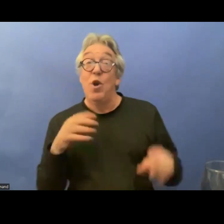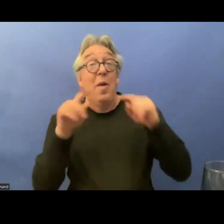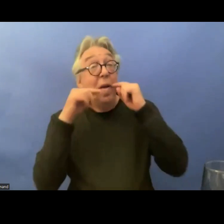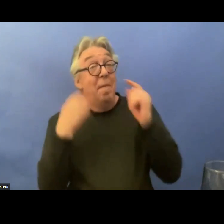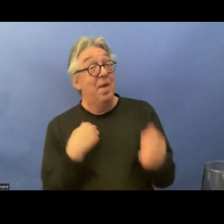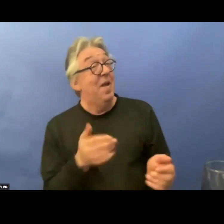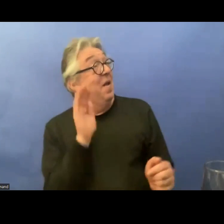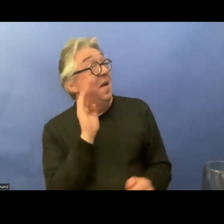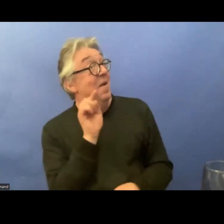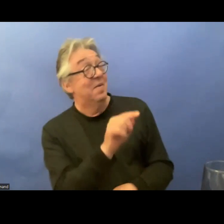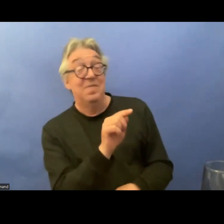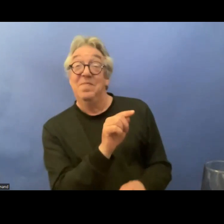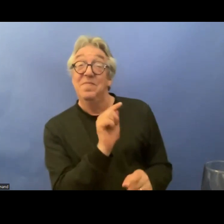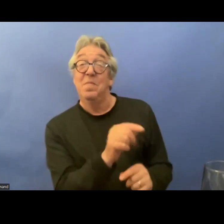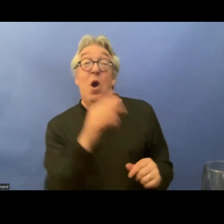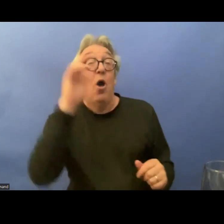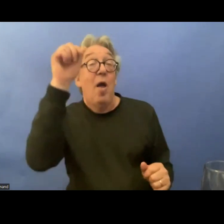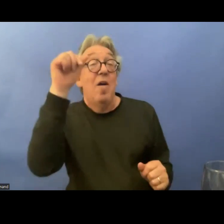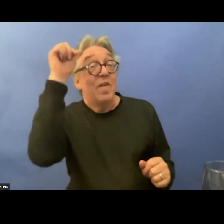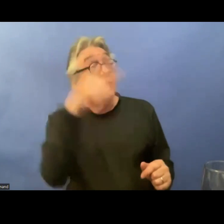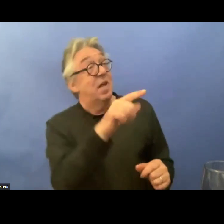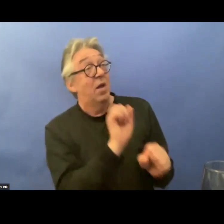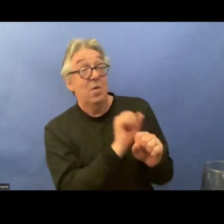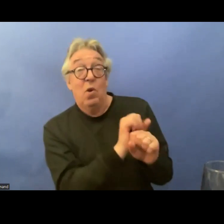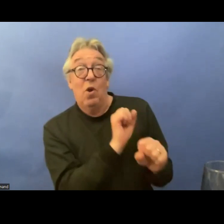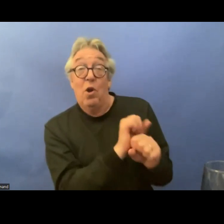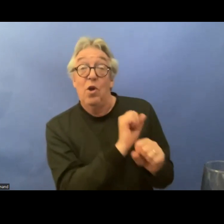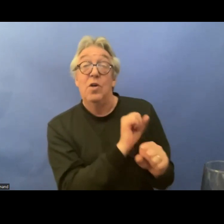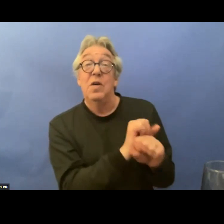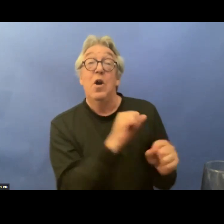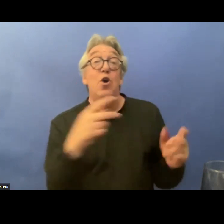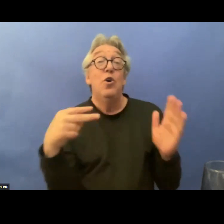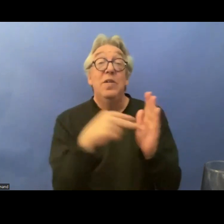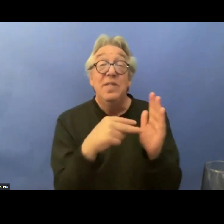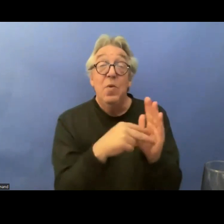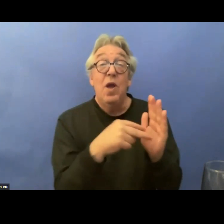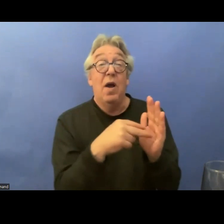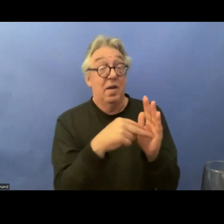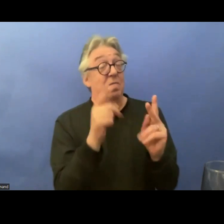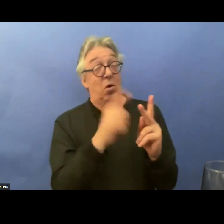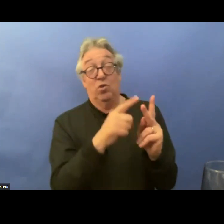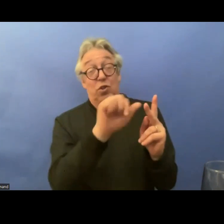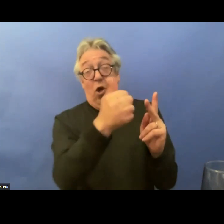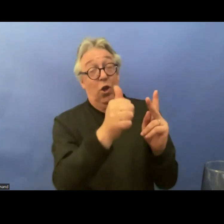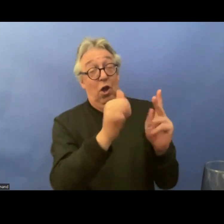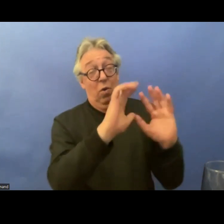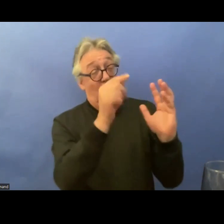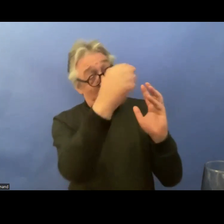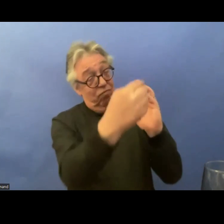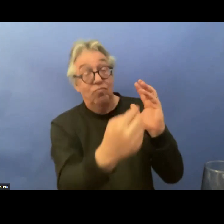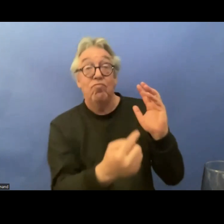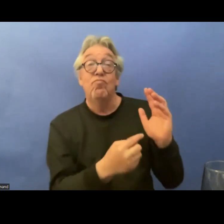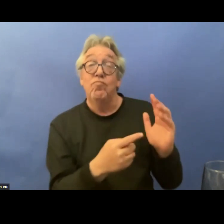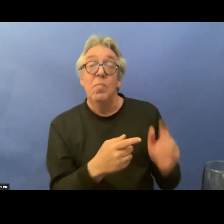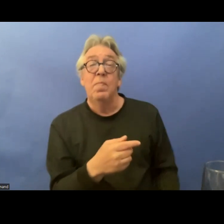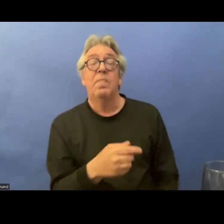colleague Mahpikai in terms of the work being done in Afghanistan and Syria and many other locations around the world. And again, to